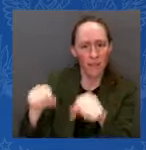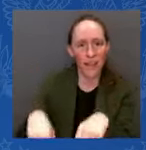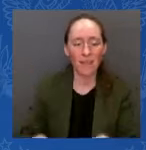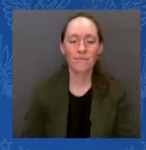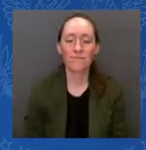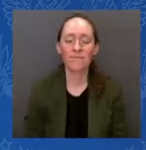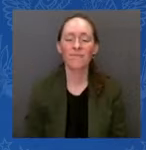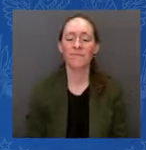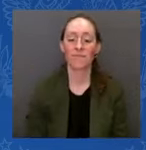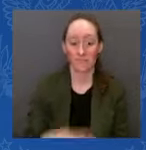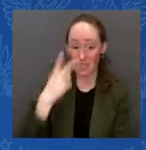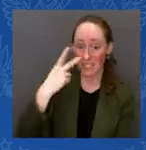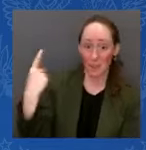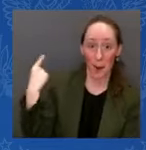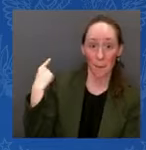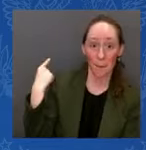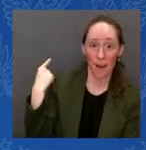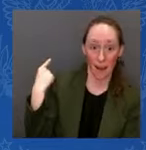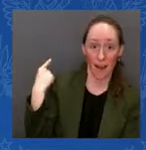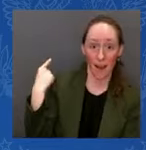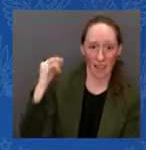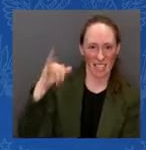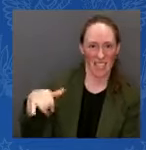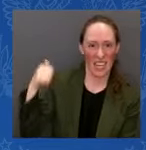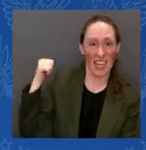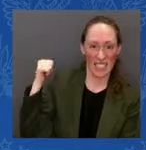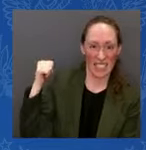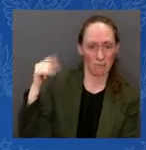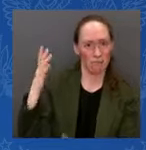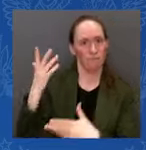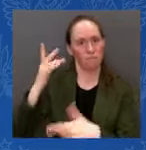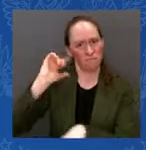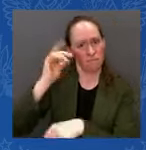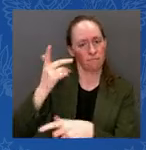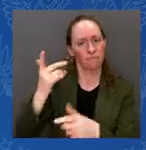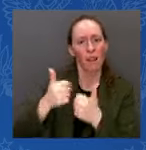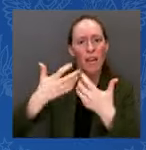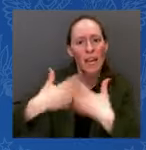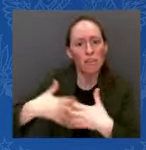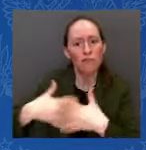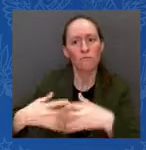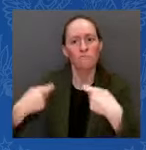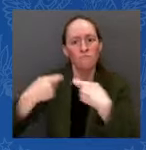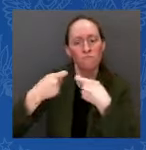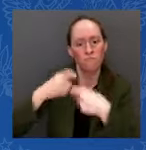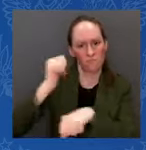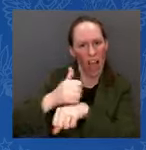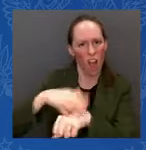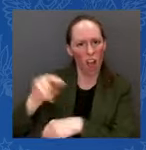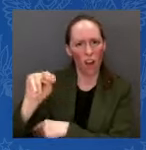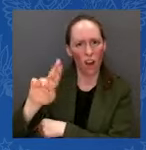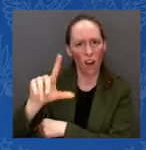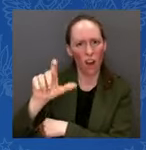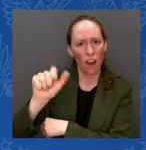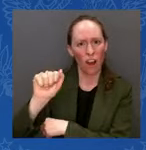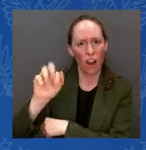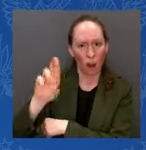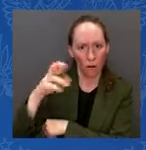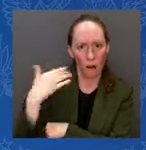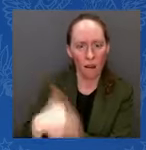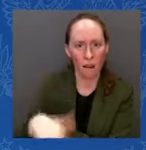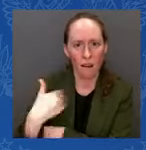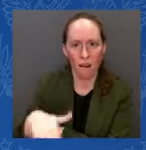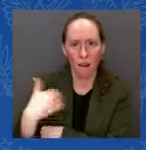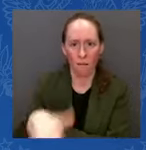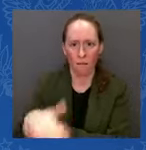Top-of-the-line submarines are the vanguard of U.S. naval power. And excuse me for a point of personal privilege, as they